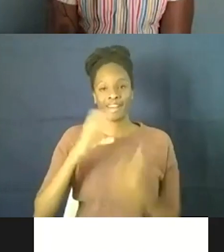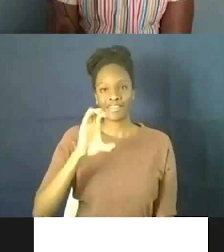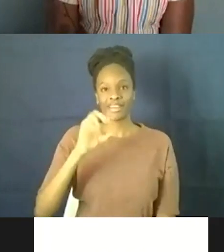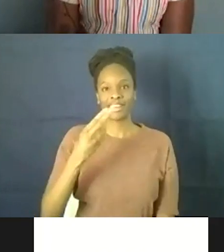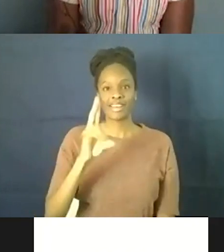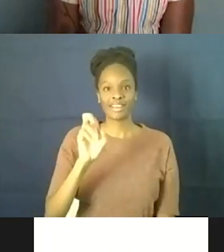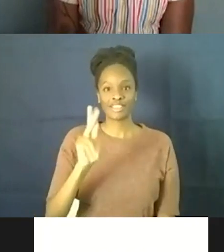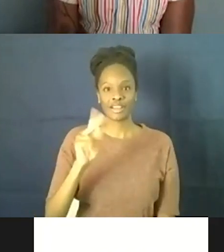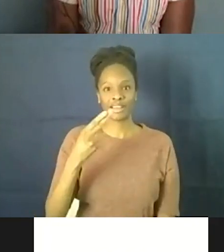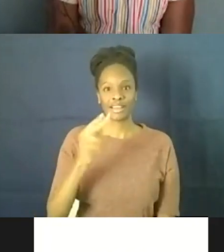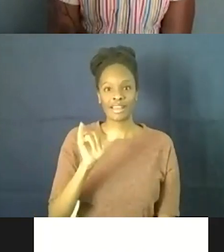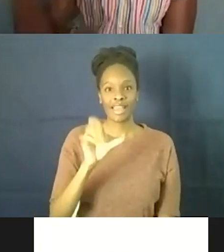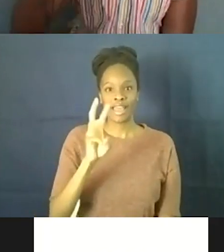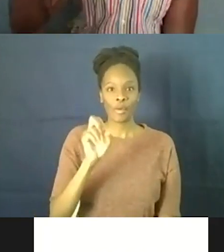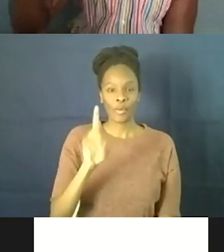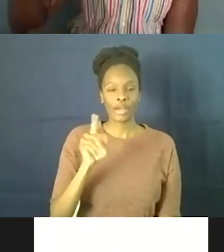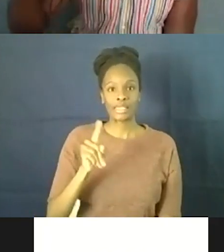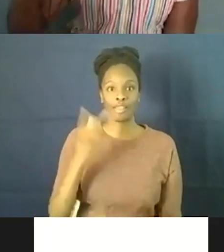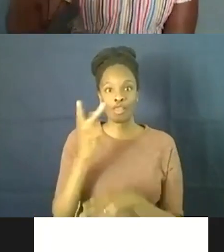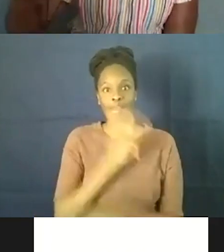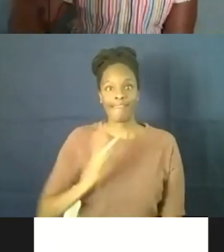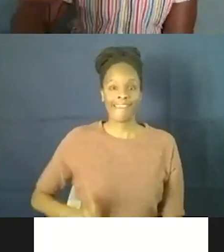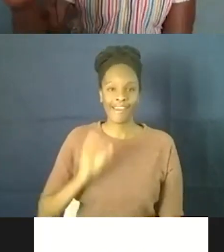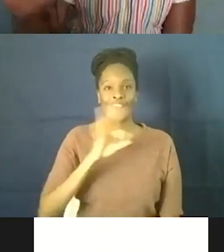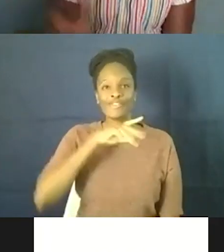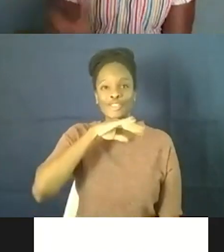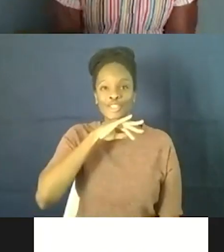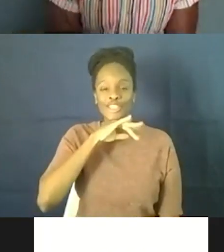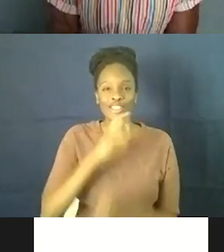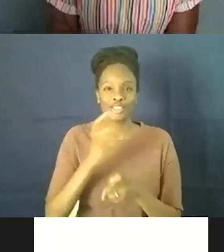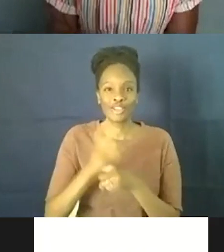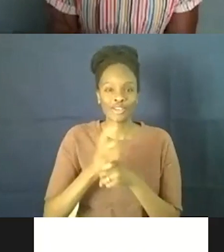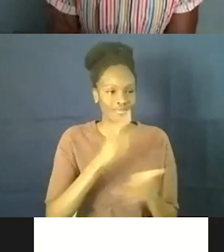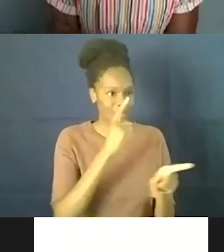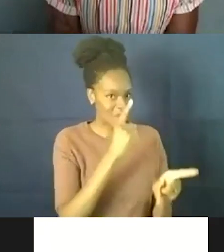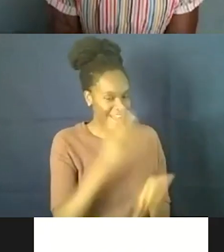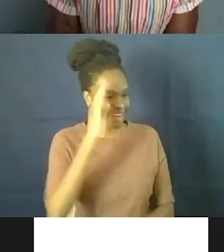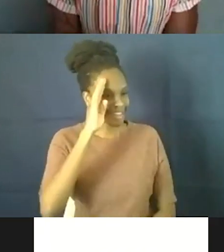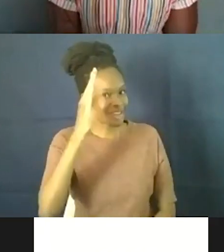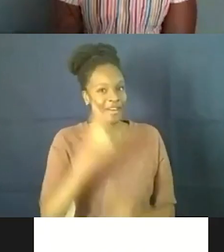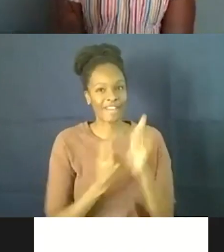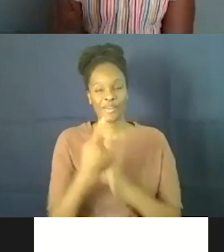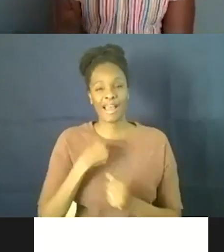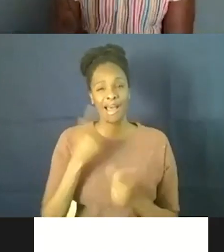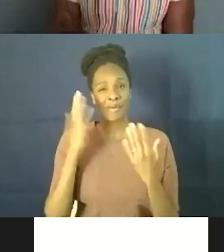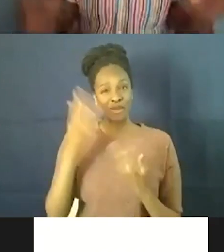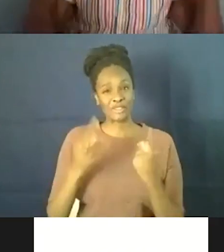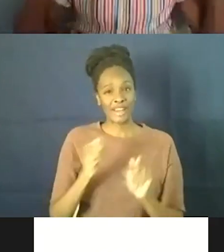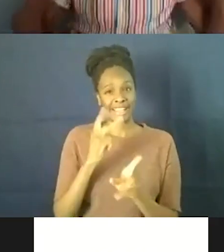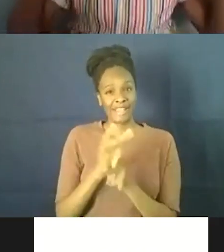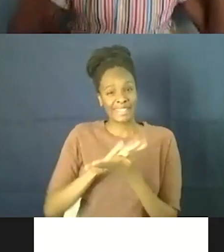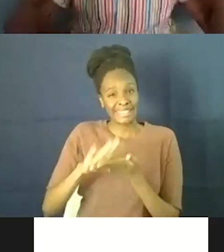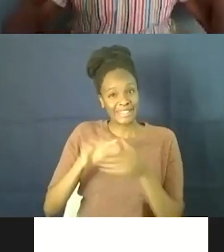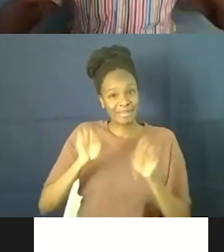king of the dirty joke in the room. That is correct. Hello, everybody. I'll try to keep it as clean as possible, but I just got back from wine country, so